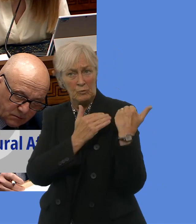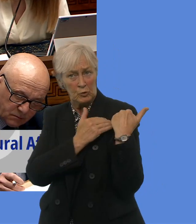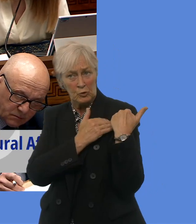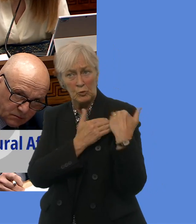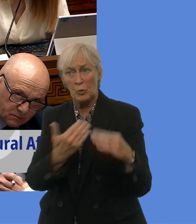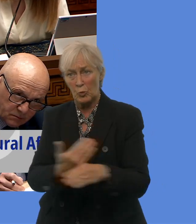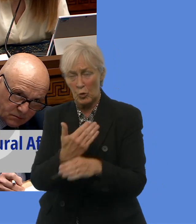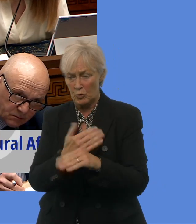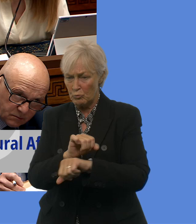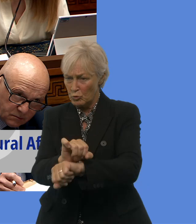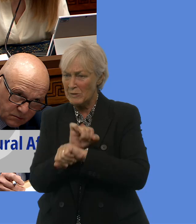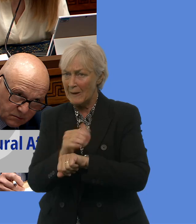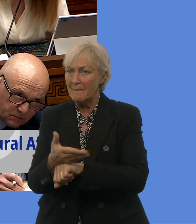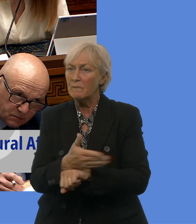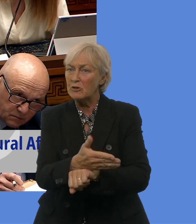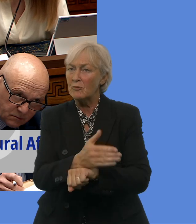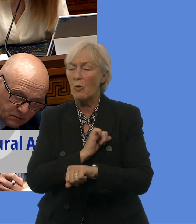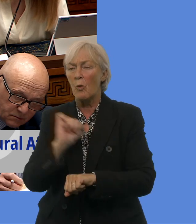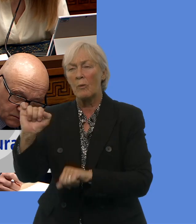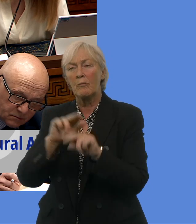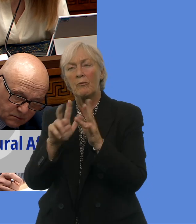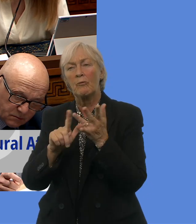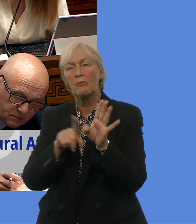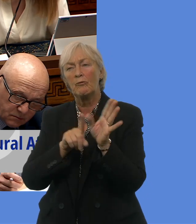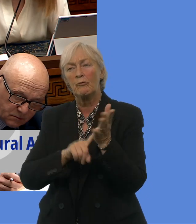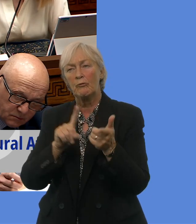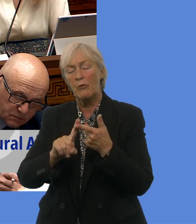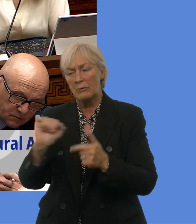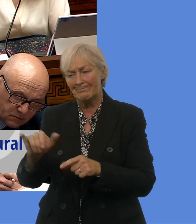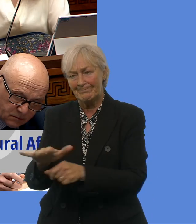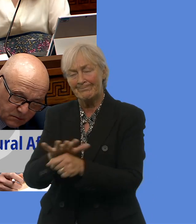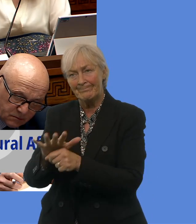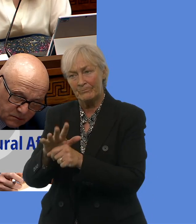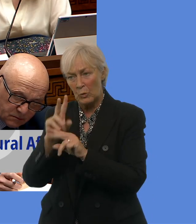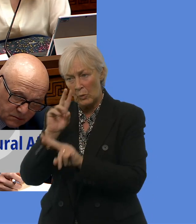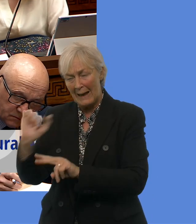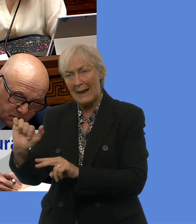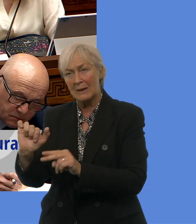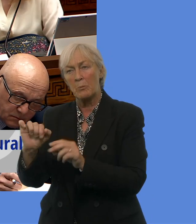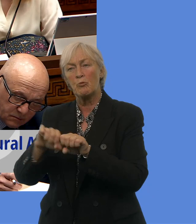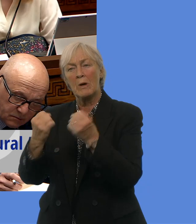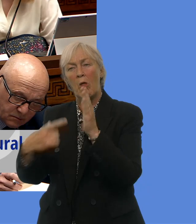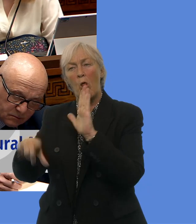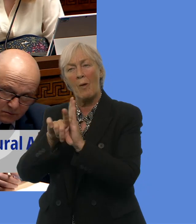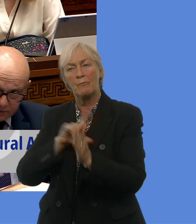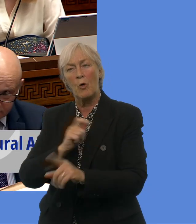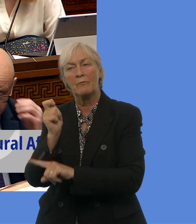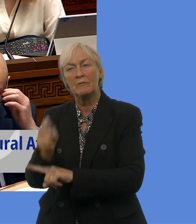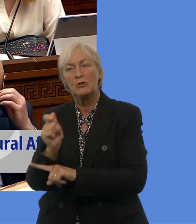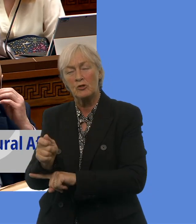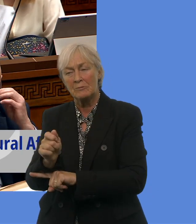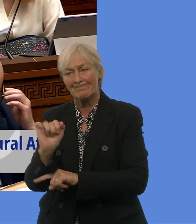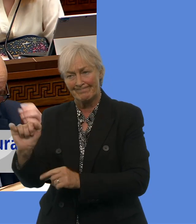protect the fisheries of the Foyle and Carlingford areas, and dealing with illegal nets is only one part of the remit of the agency's Conservation